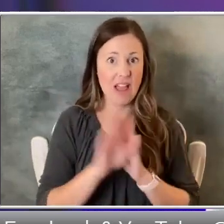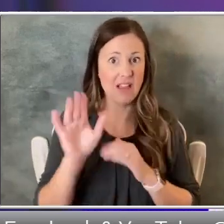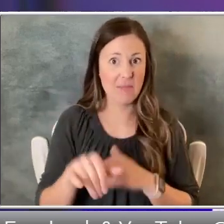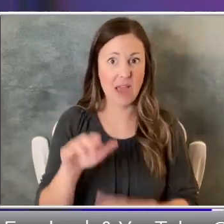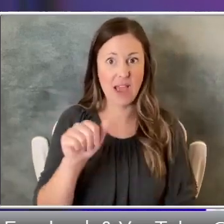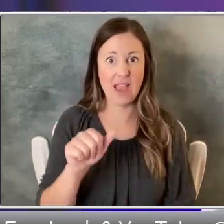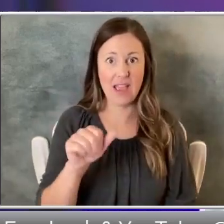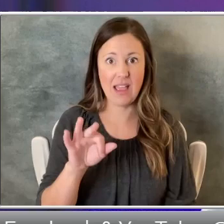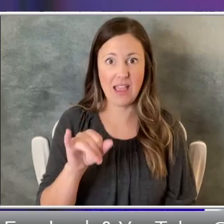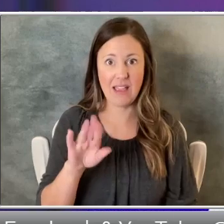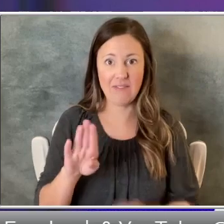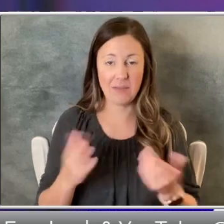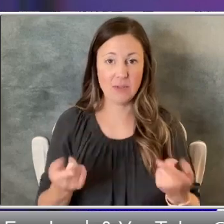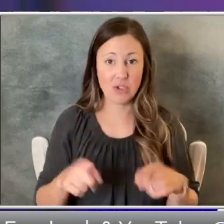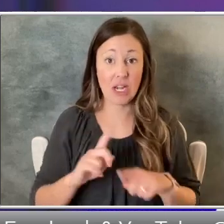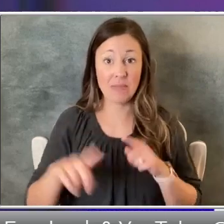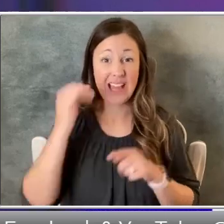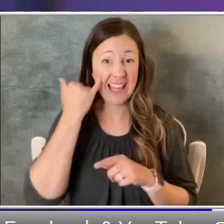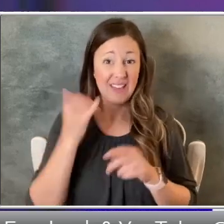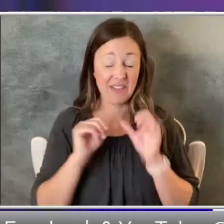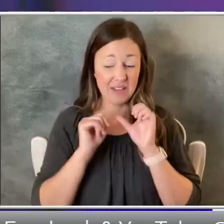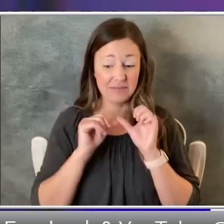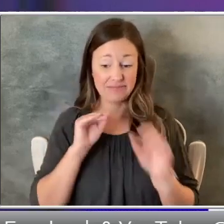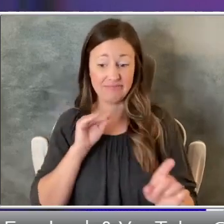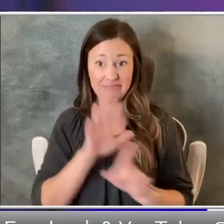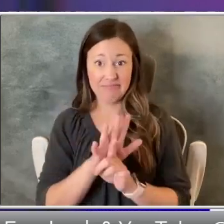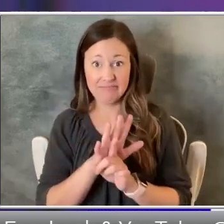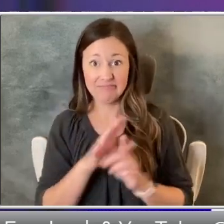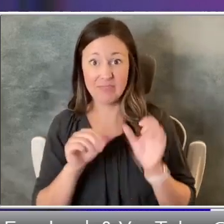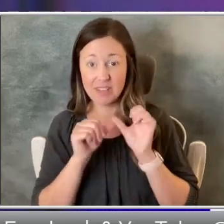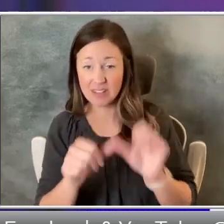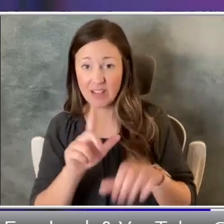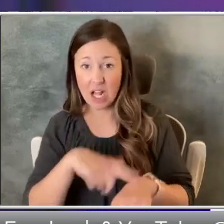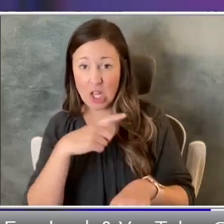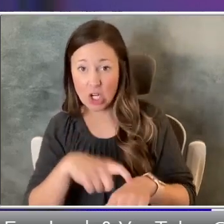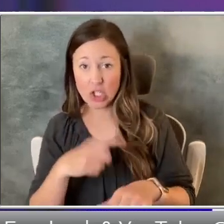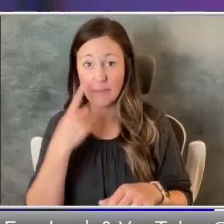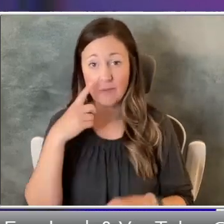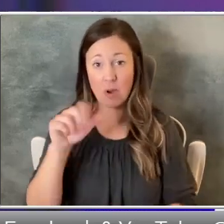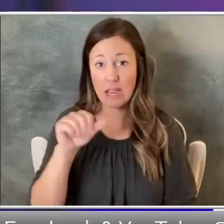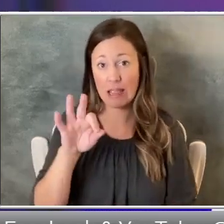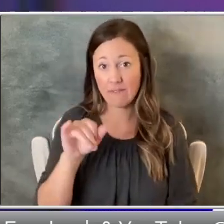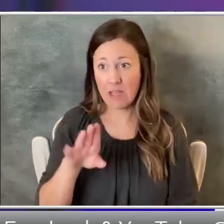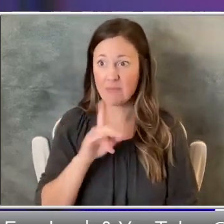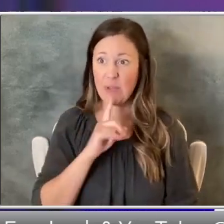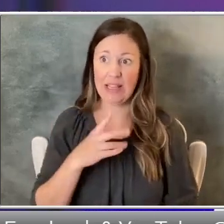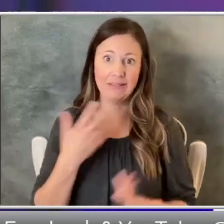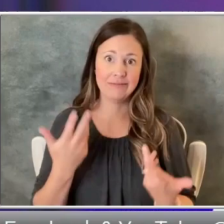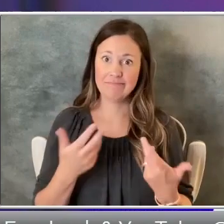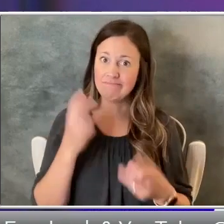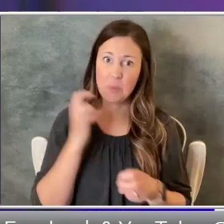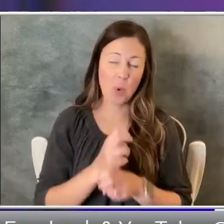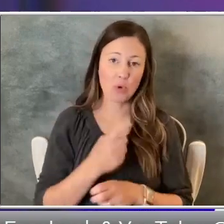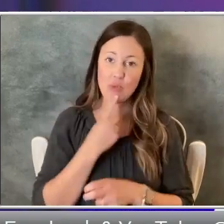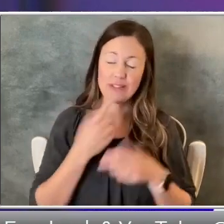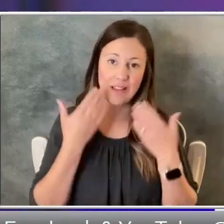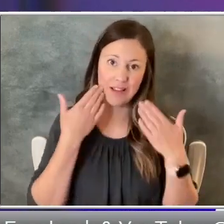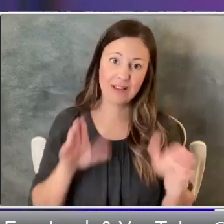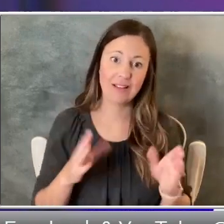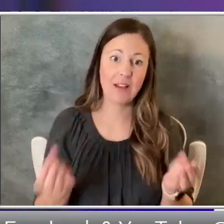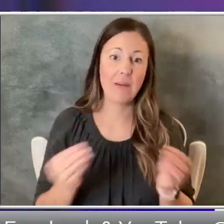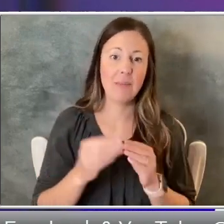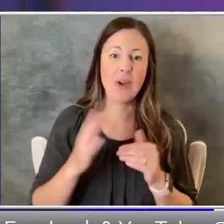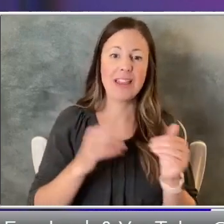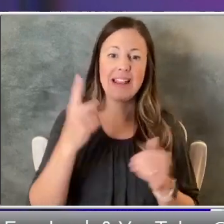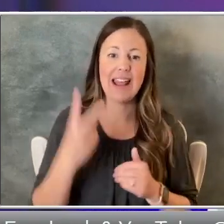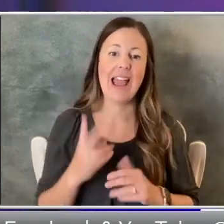that predisposes you long-term to AFib, difficult to say, especially because more than half the population has probably had COVID